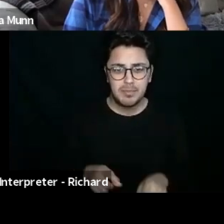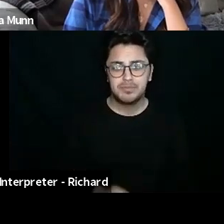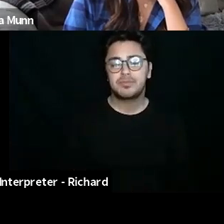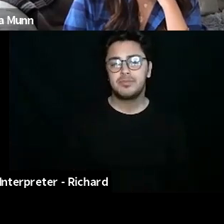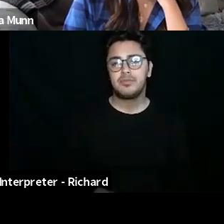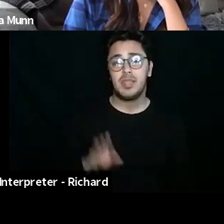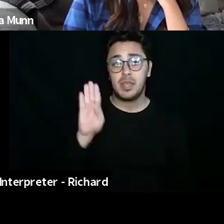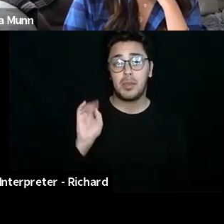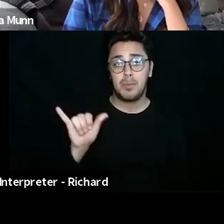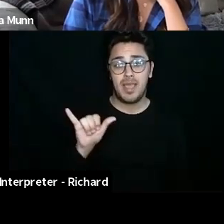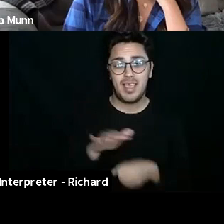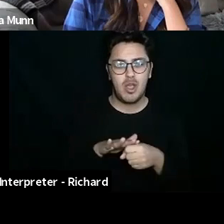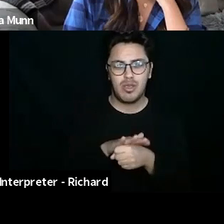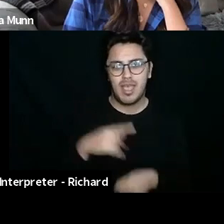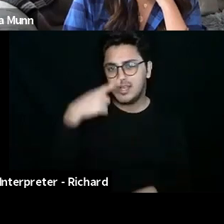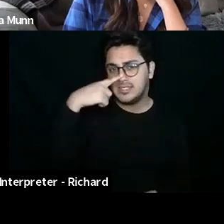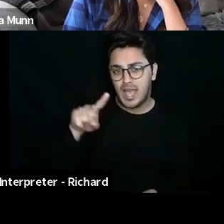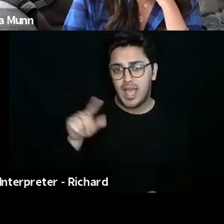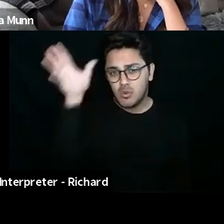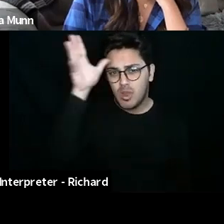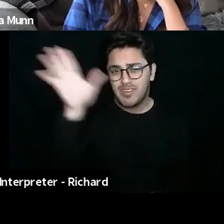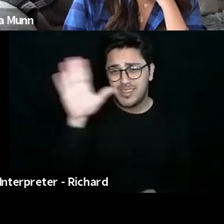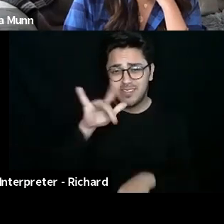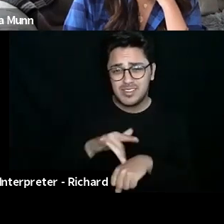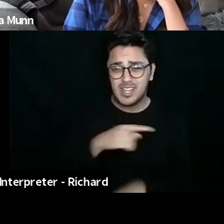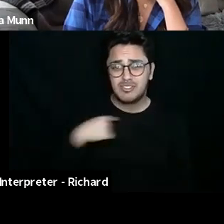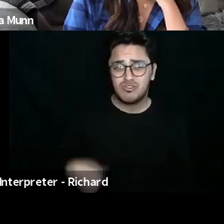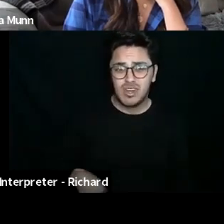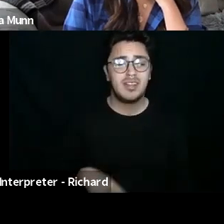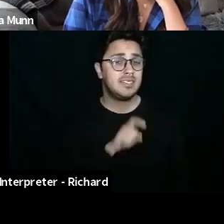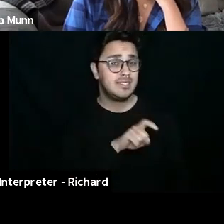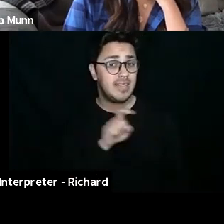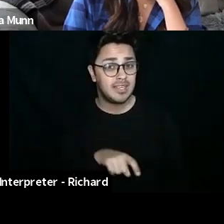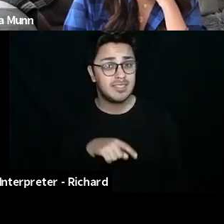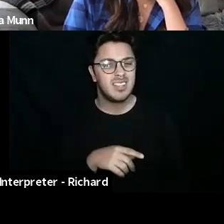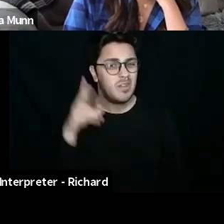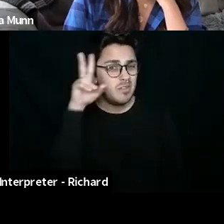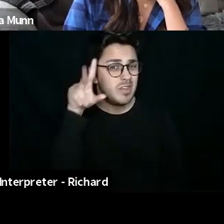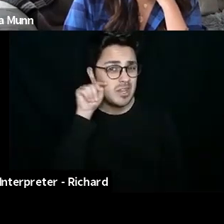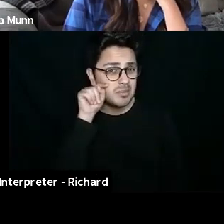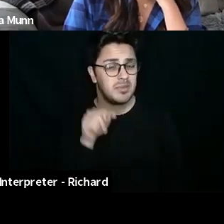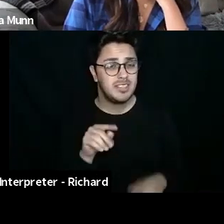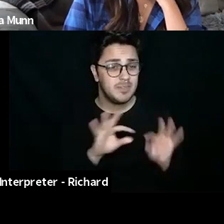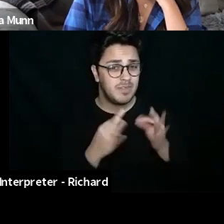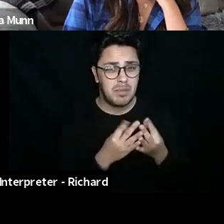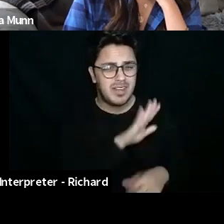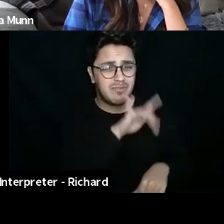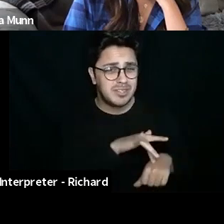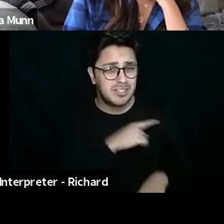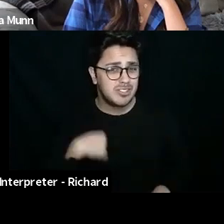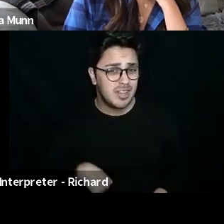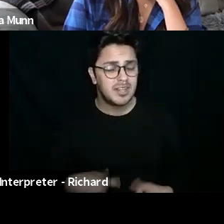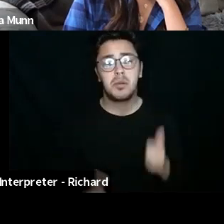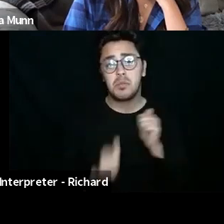Thai grandfather who's never been to China. In Texas, it was a Vietnamese family who'd never been to China. Most of the Asian